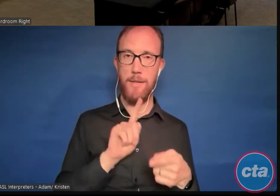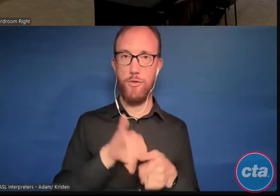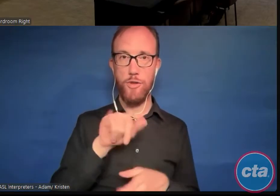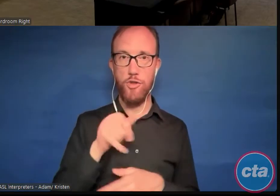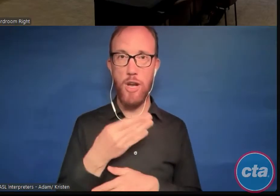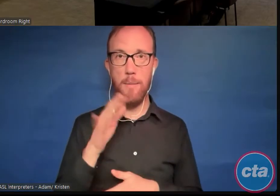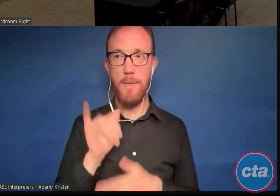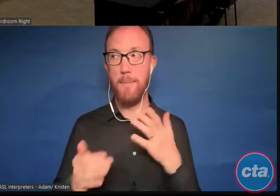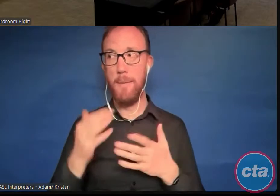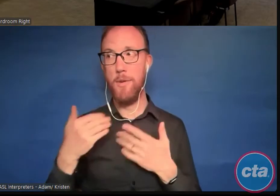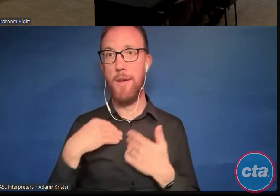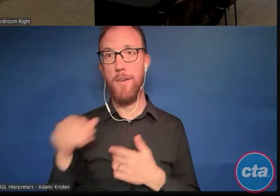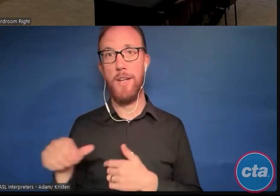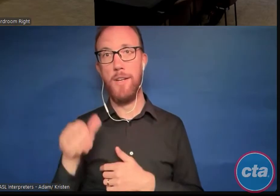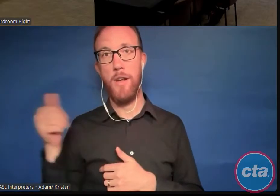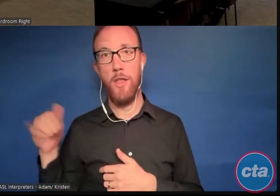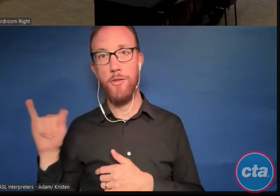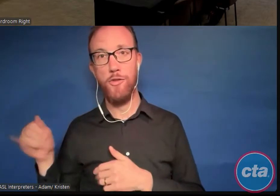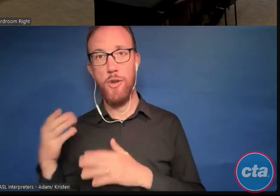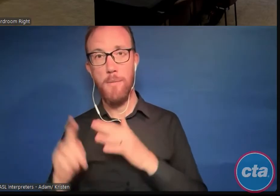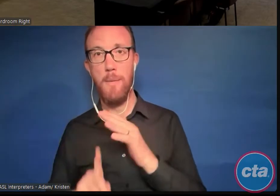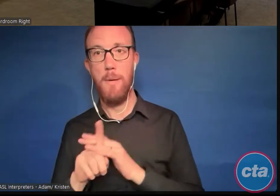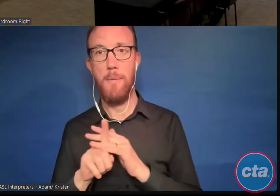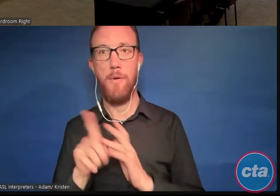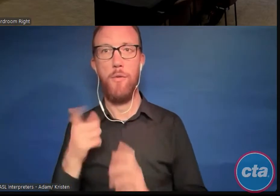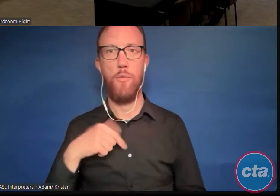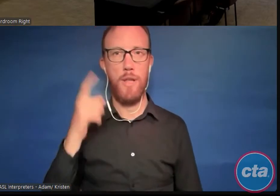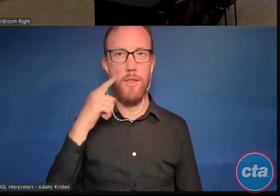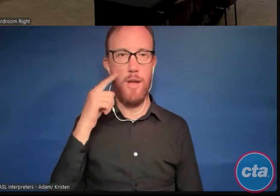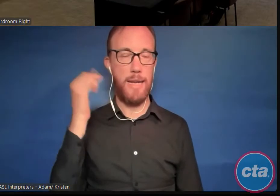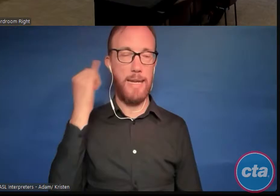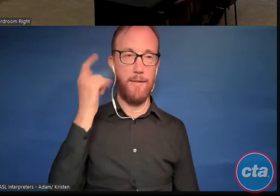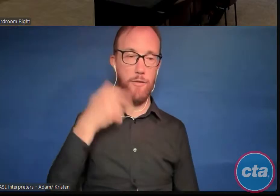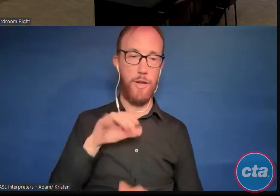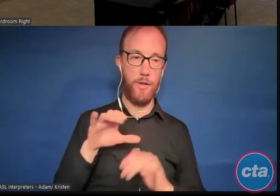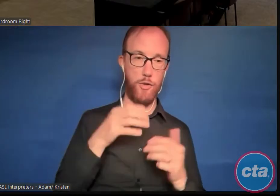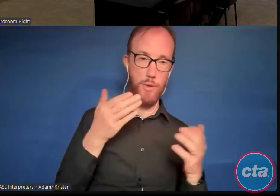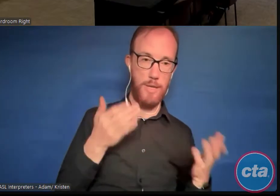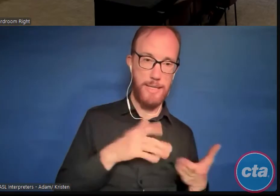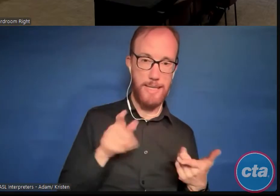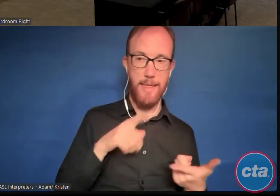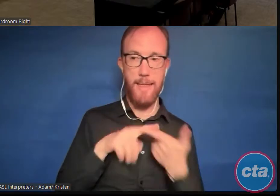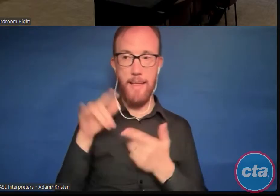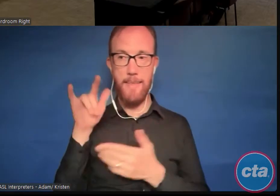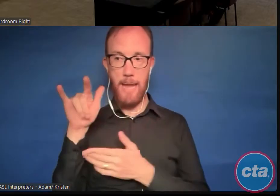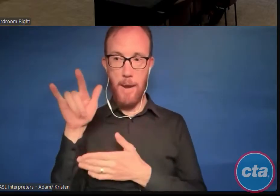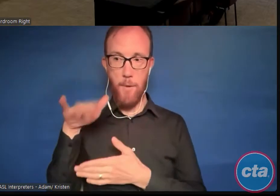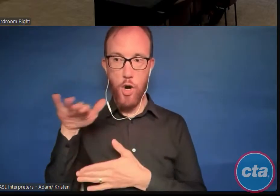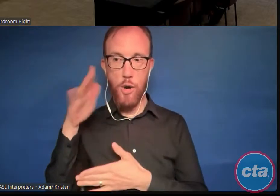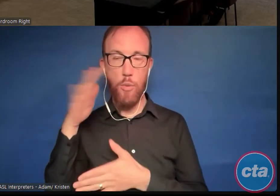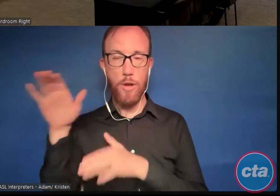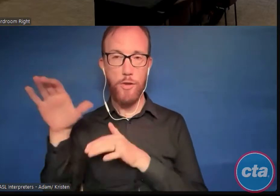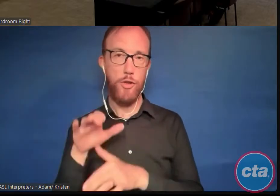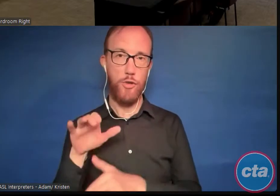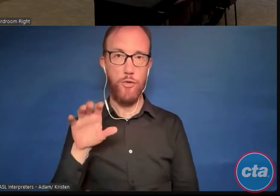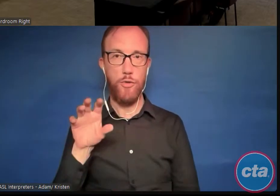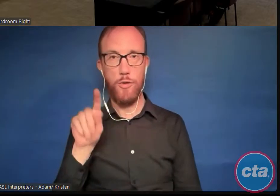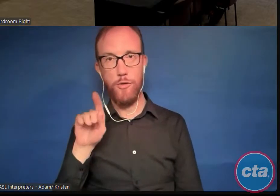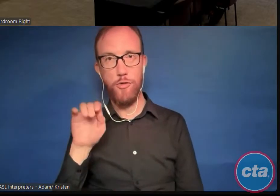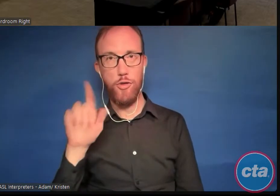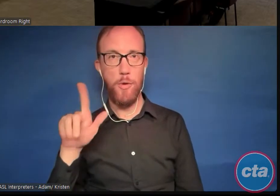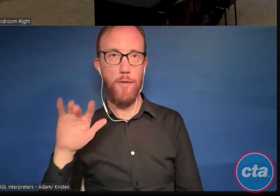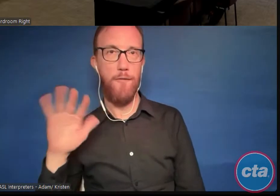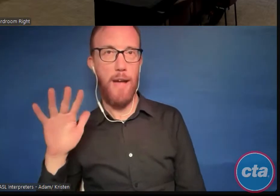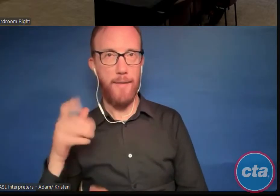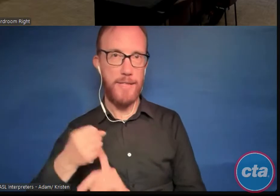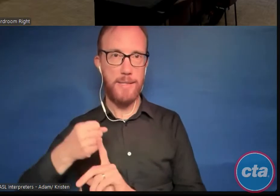come around potentially, like, right? We saw this as we do this, and the airport does their Terminal 5 expansion, all those other